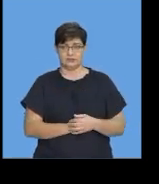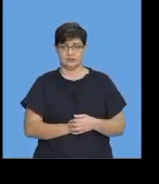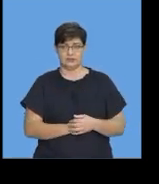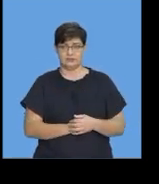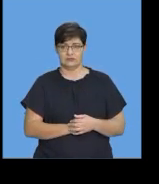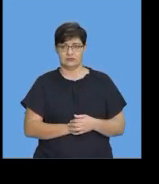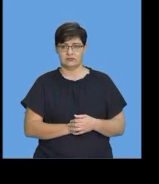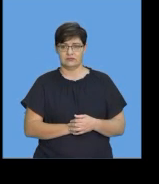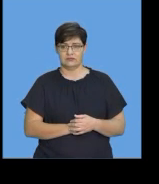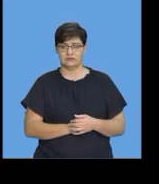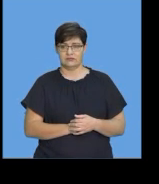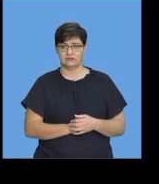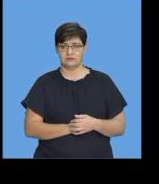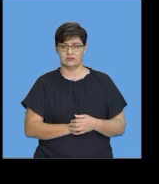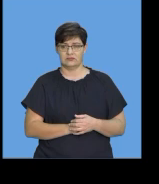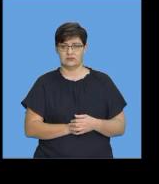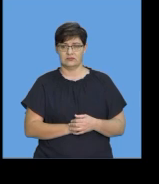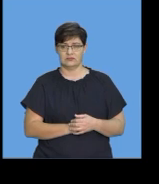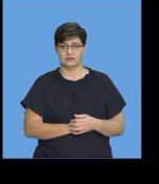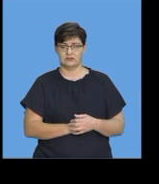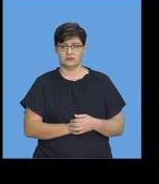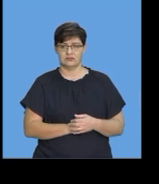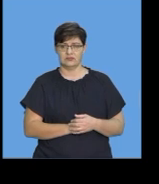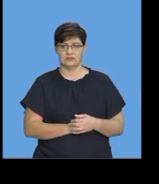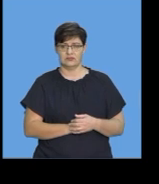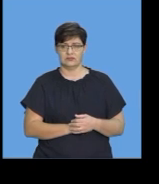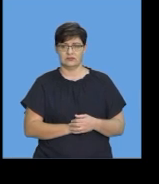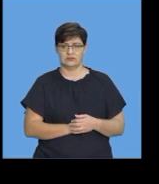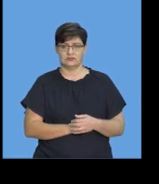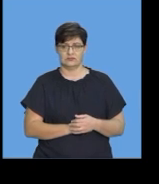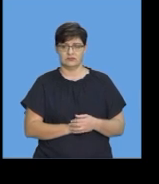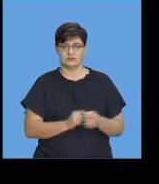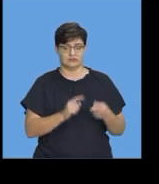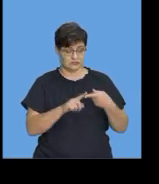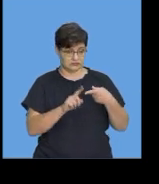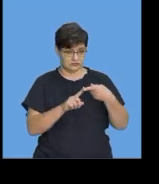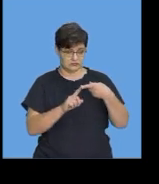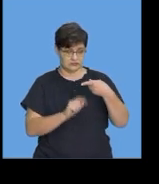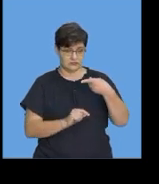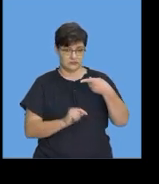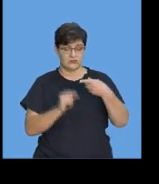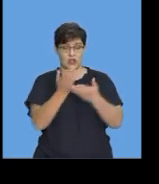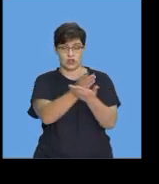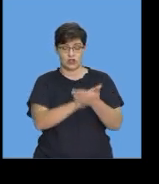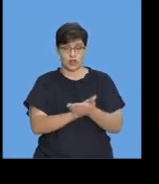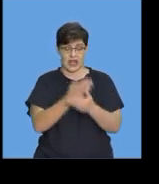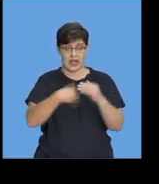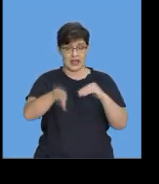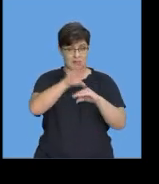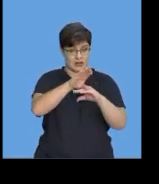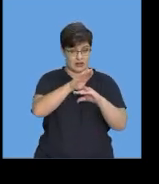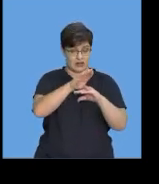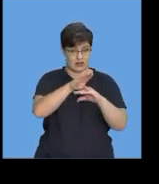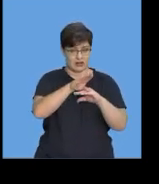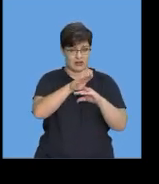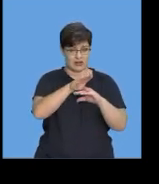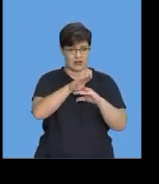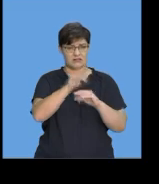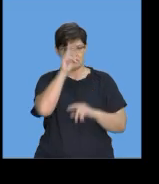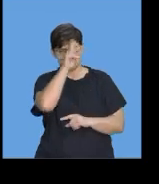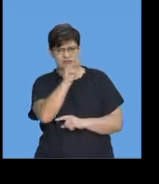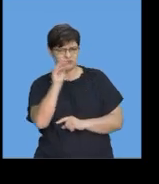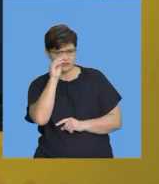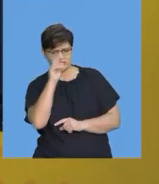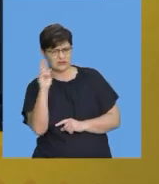Let's get back to our slide and pick up our pen. Today we're looking at share capital, right? Obviously,